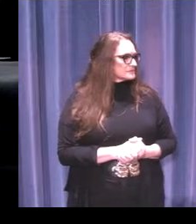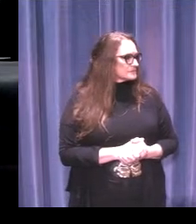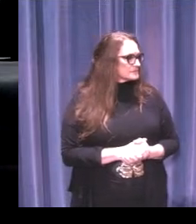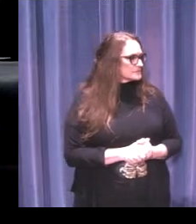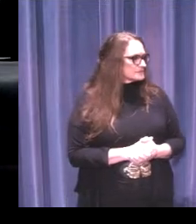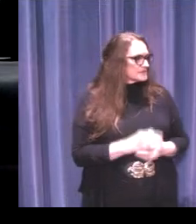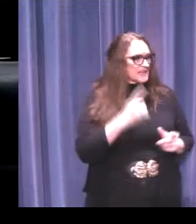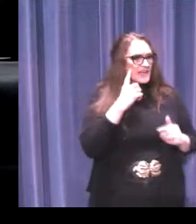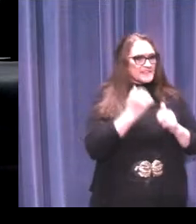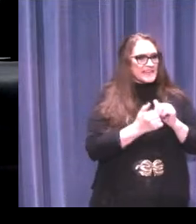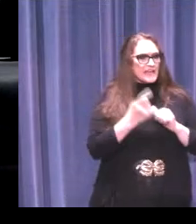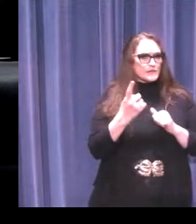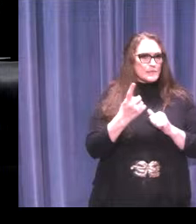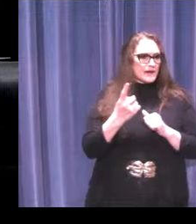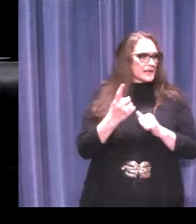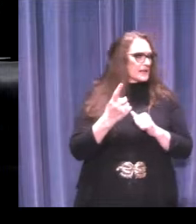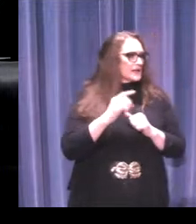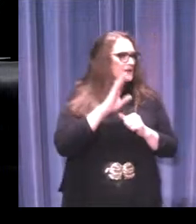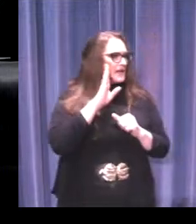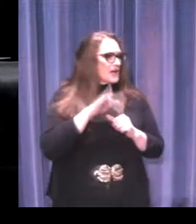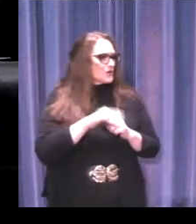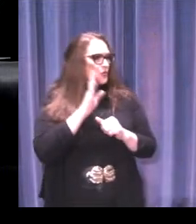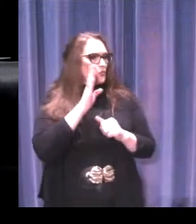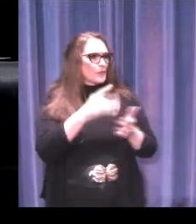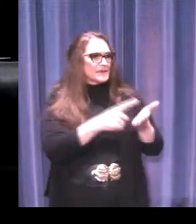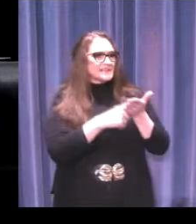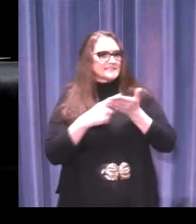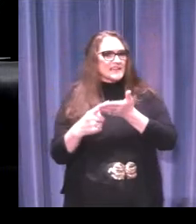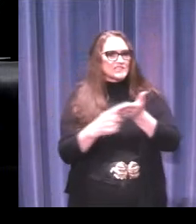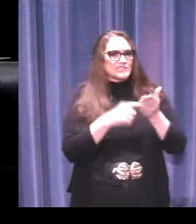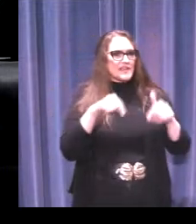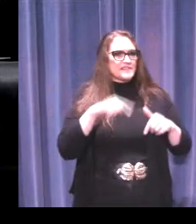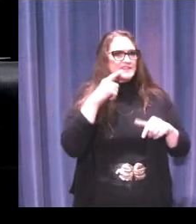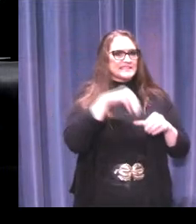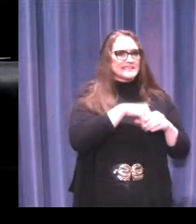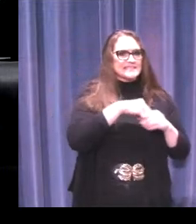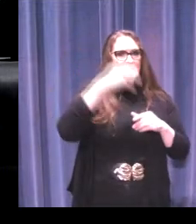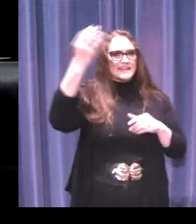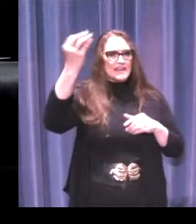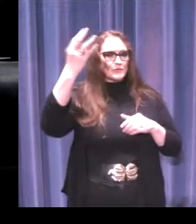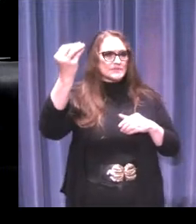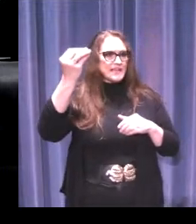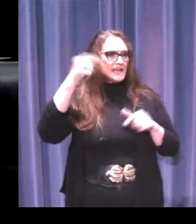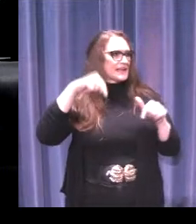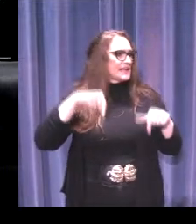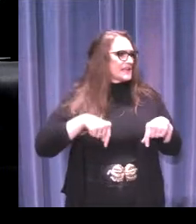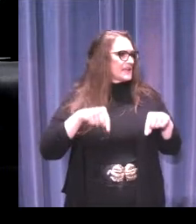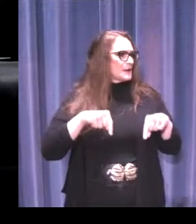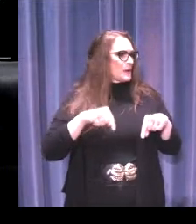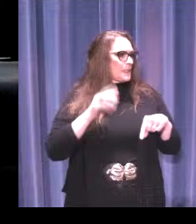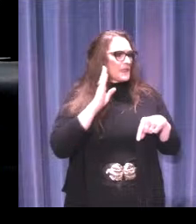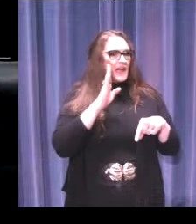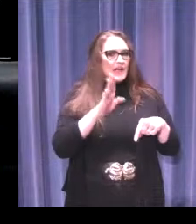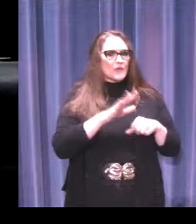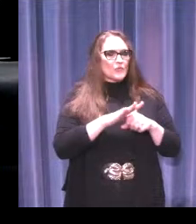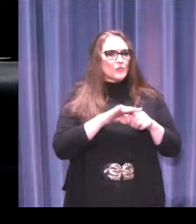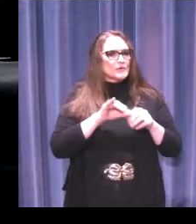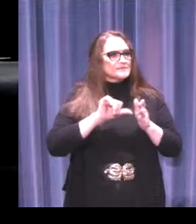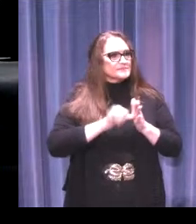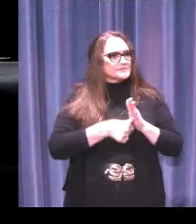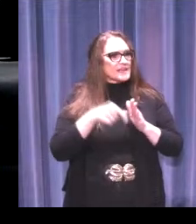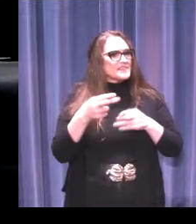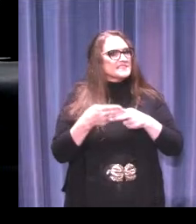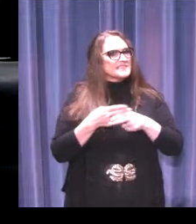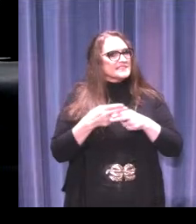I think everybody, I know there will be a discussion on this both inside and outside. I would stress this is a